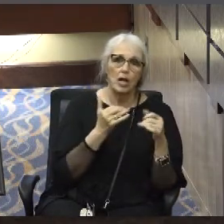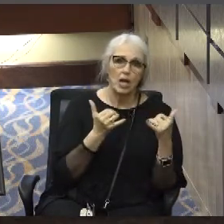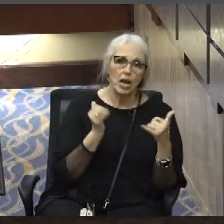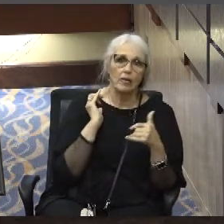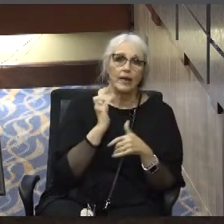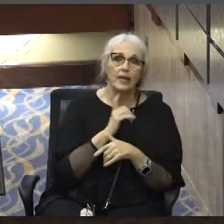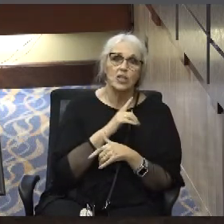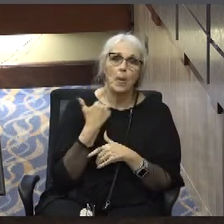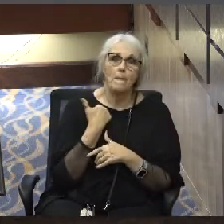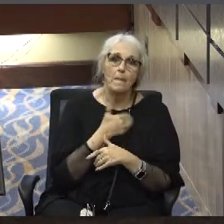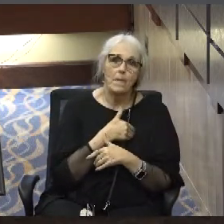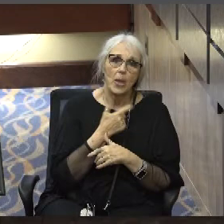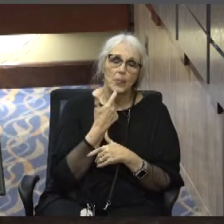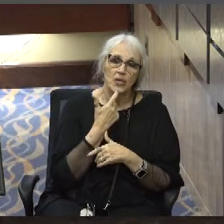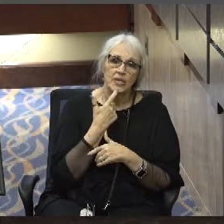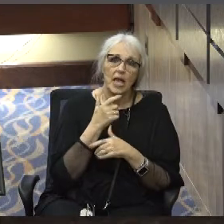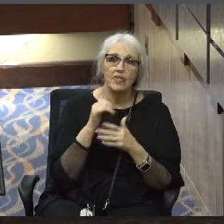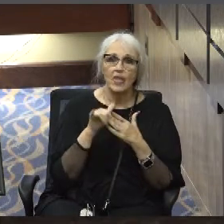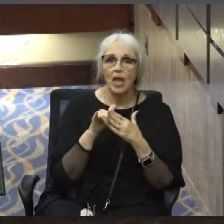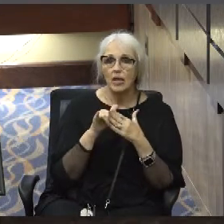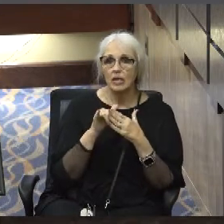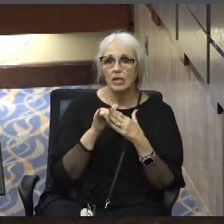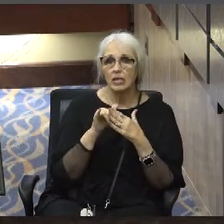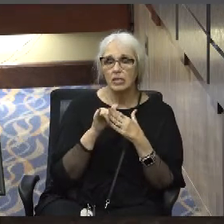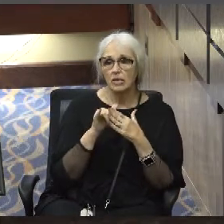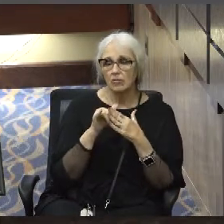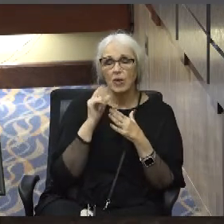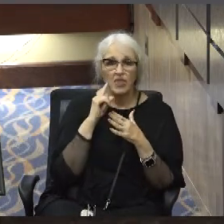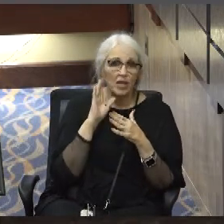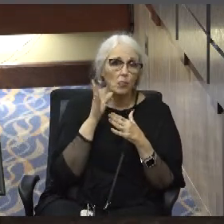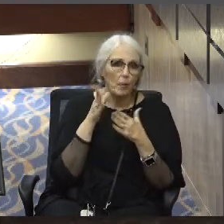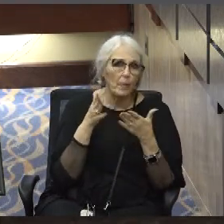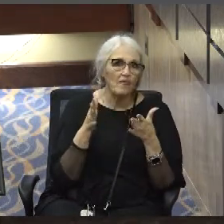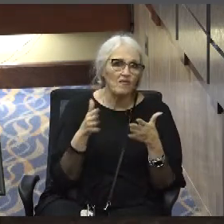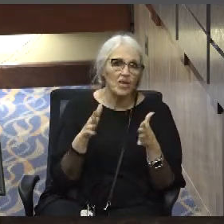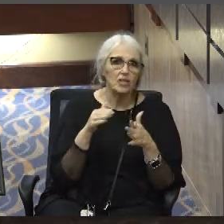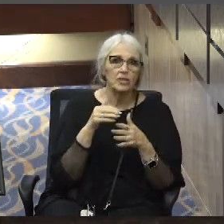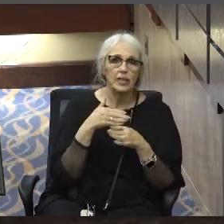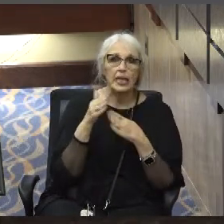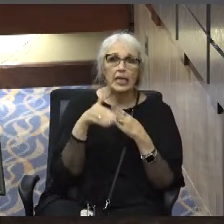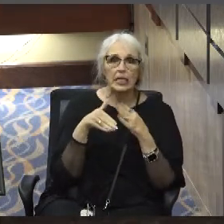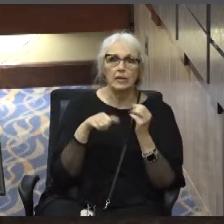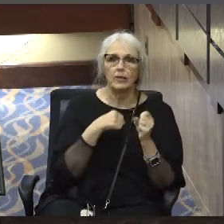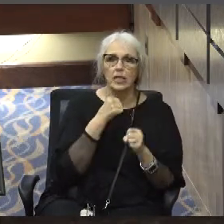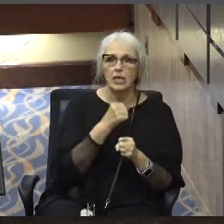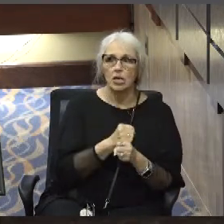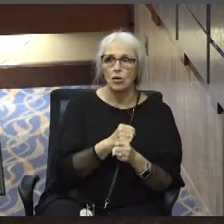Councilmember Bordery mentioned, that we think it's going to be sort of complete, essentially complete by the end of the year.